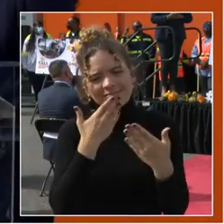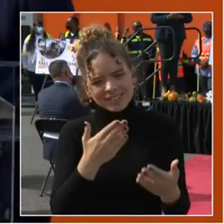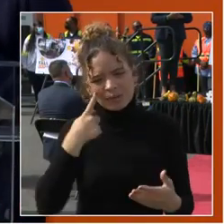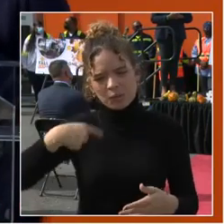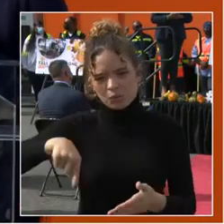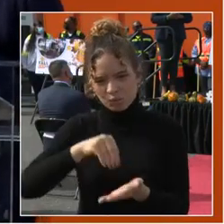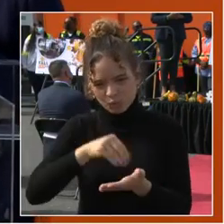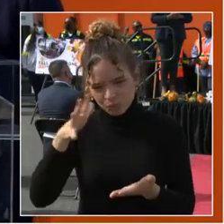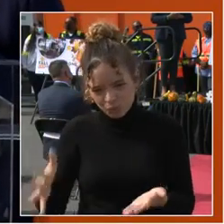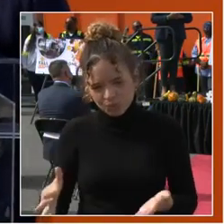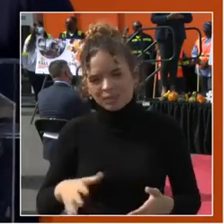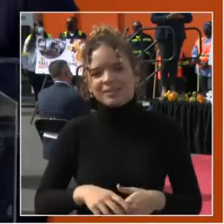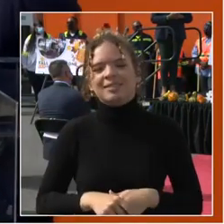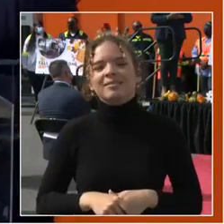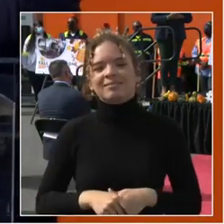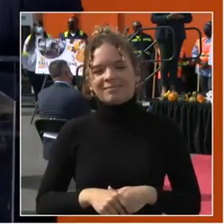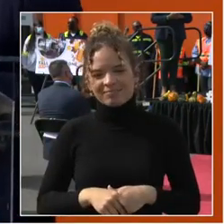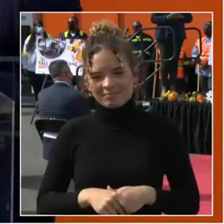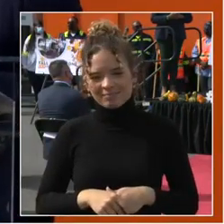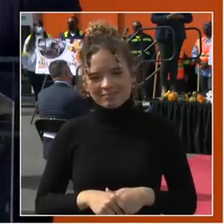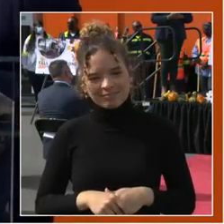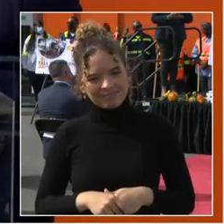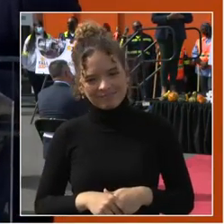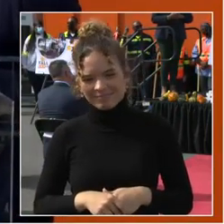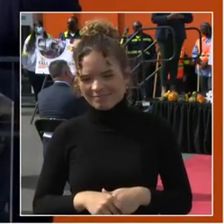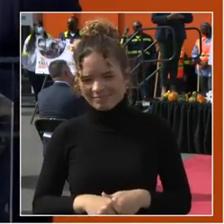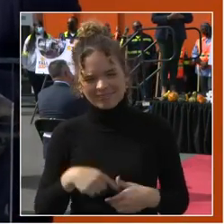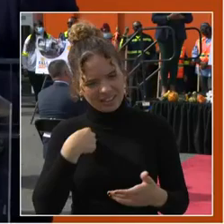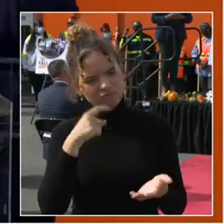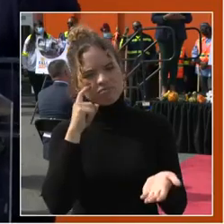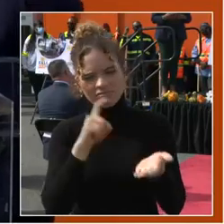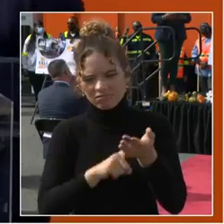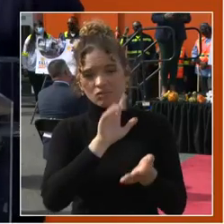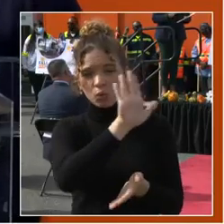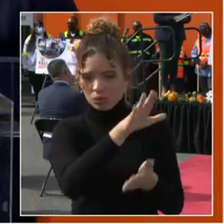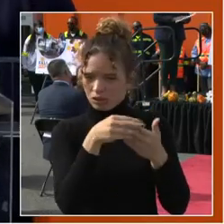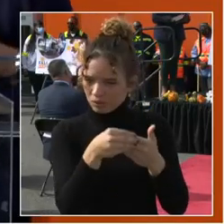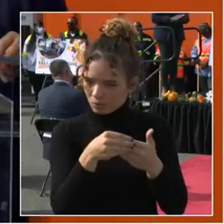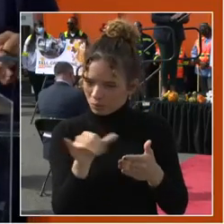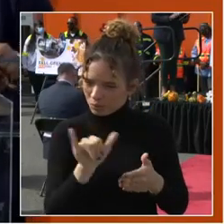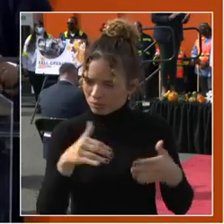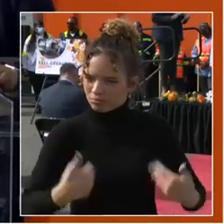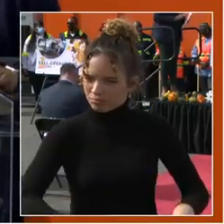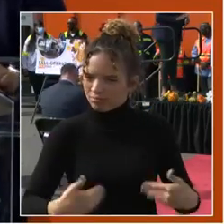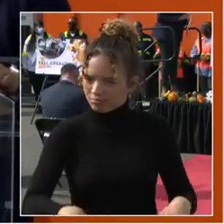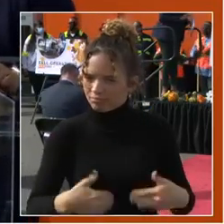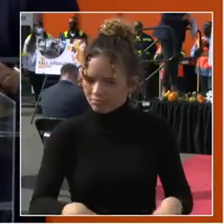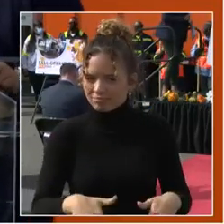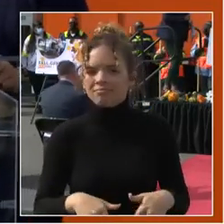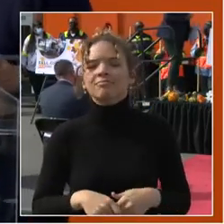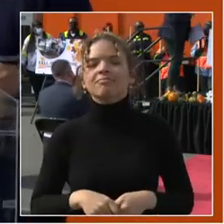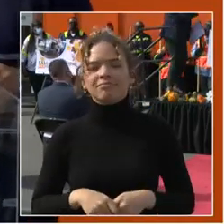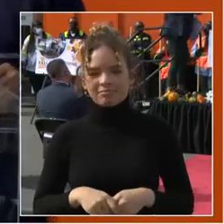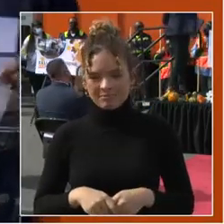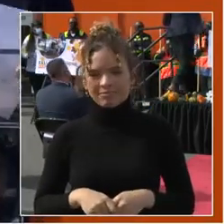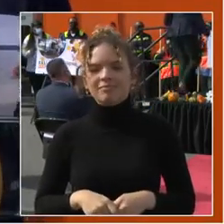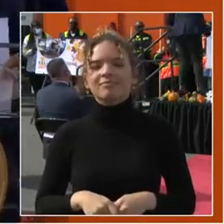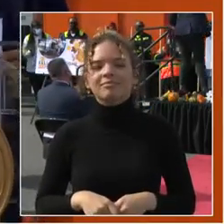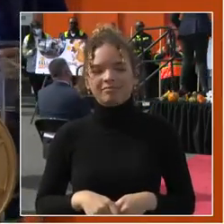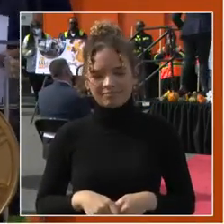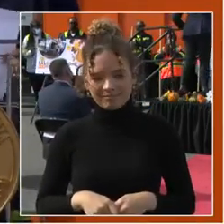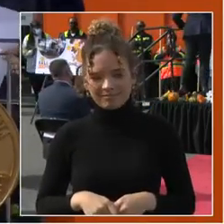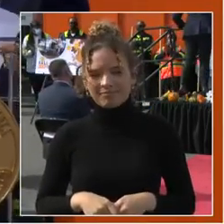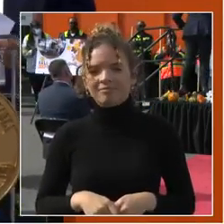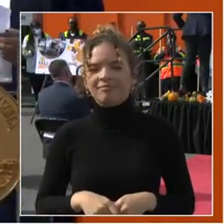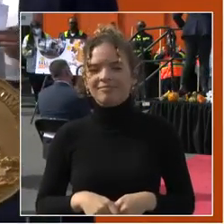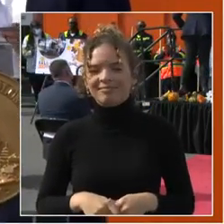great leadership once again? And we'd love for you to share a couple of remarks with all of us today. That's right, Ms. Foster, come